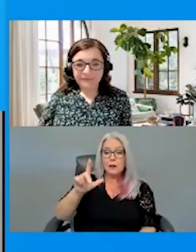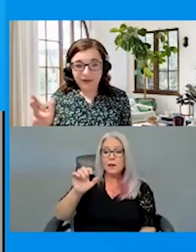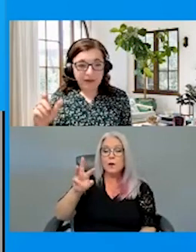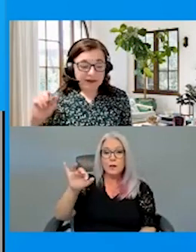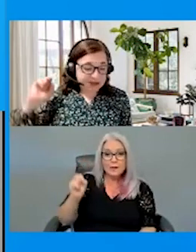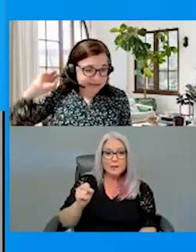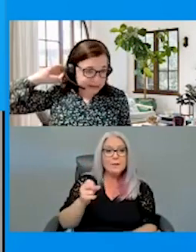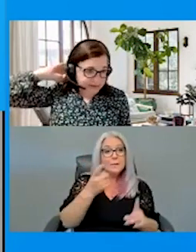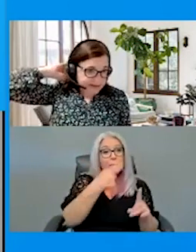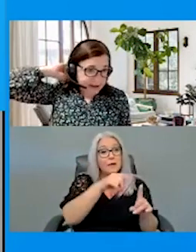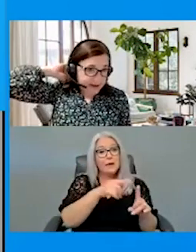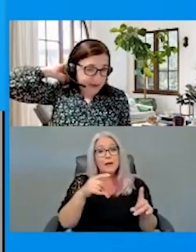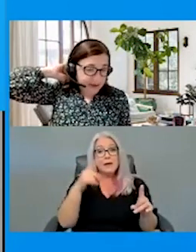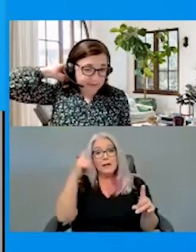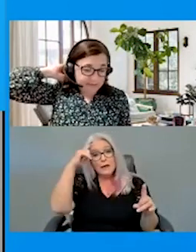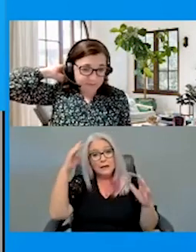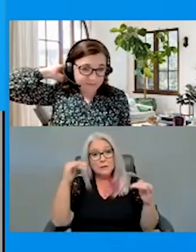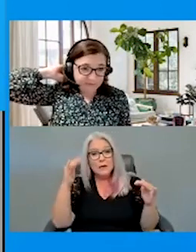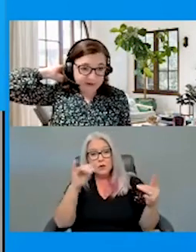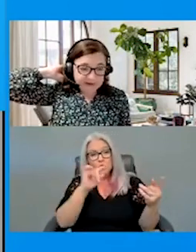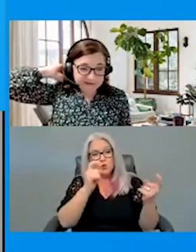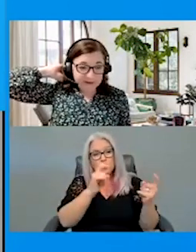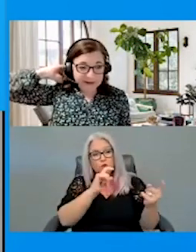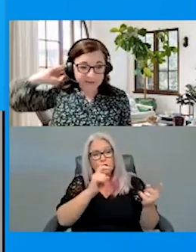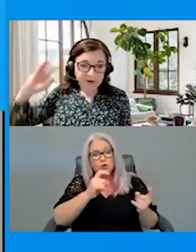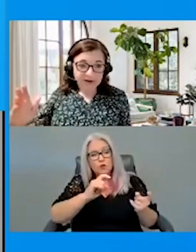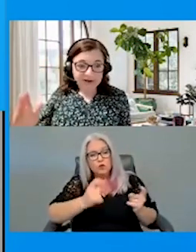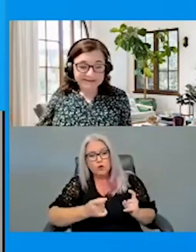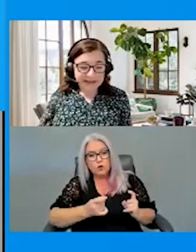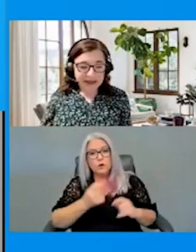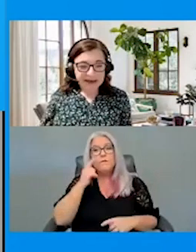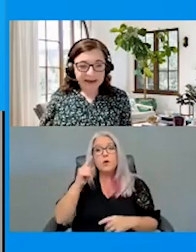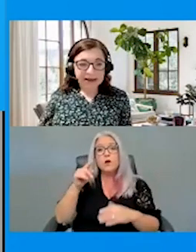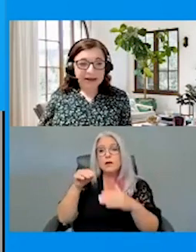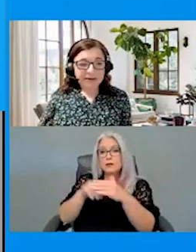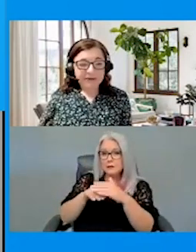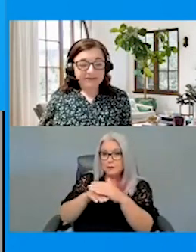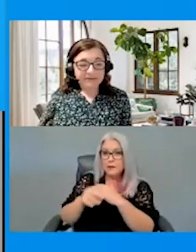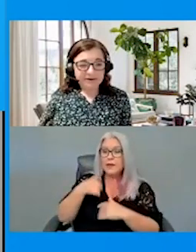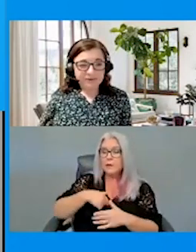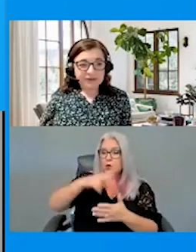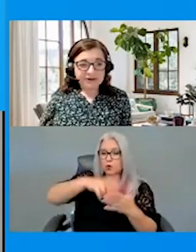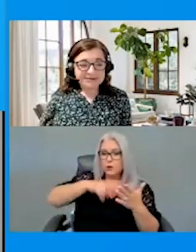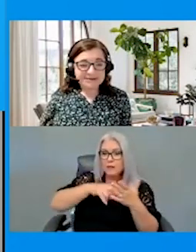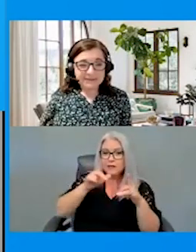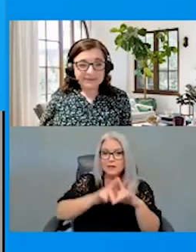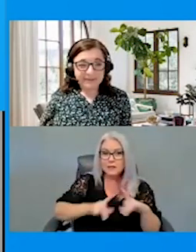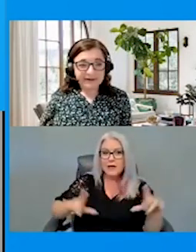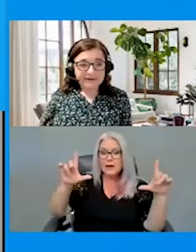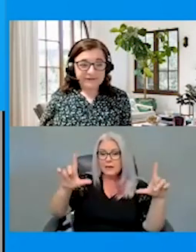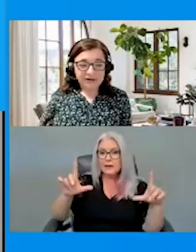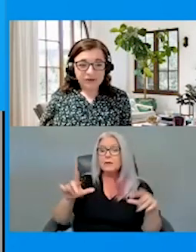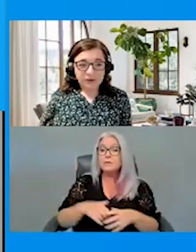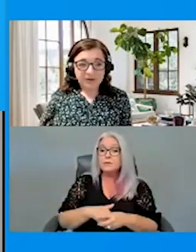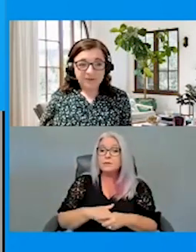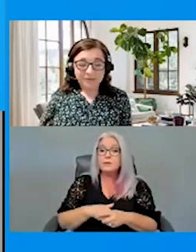to adjust it over time. And so for accessibility, I'm going to read this slide. It starts with a system that